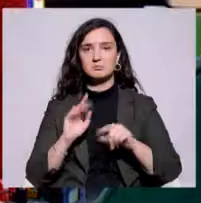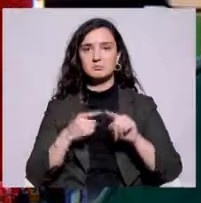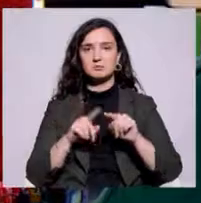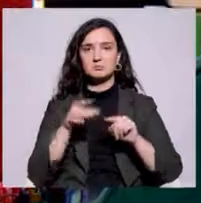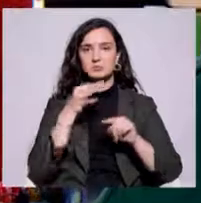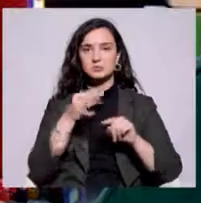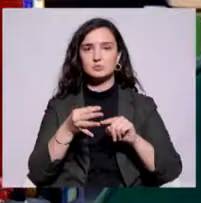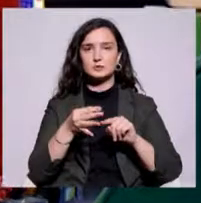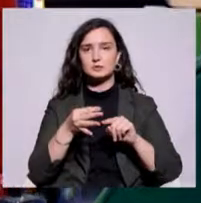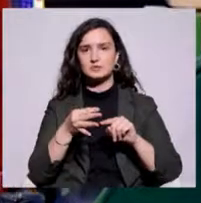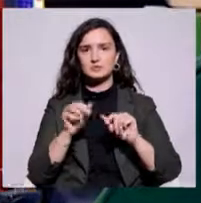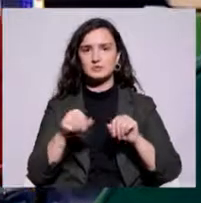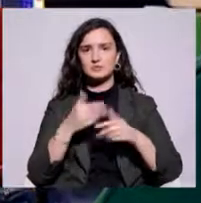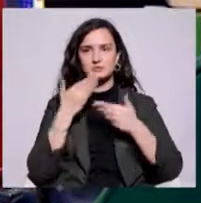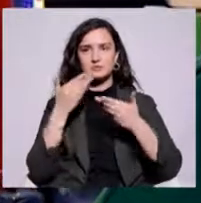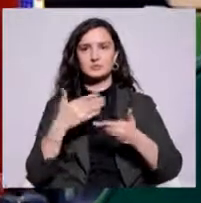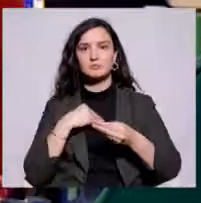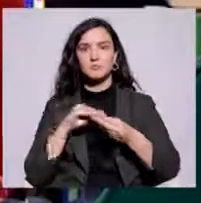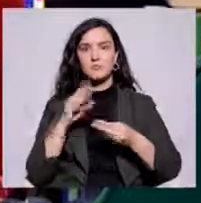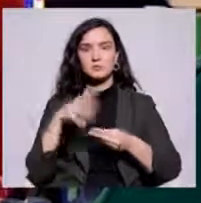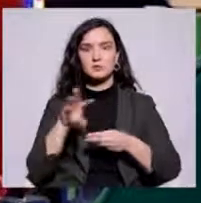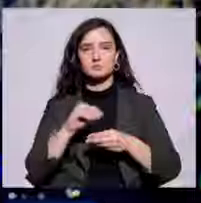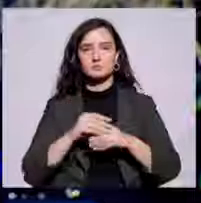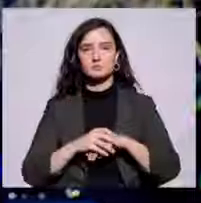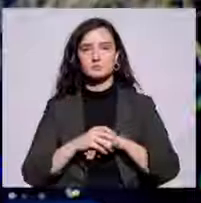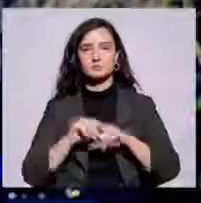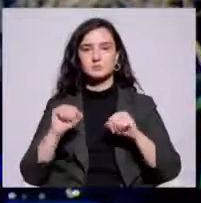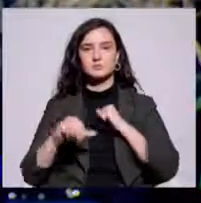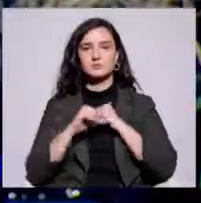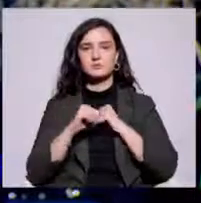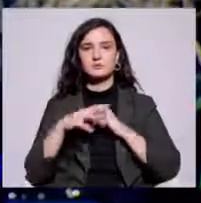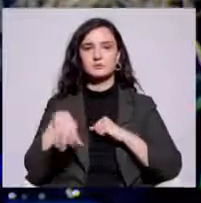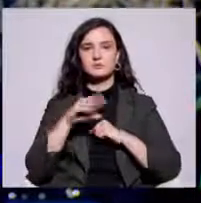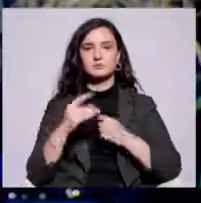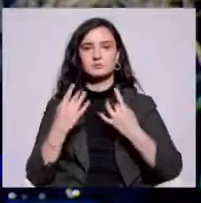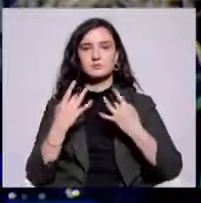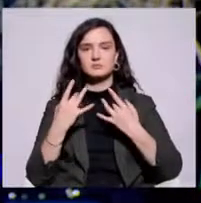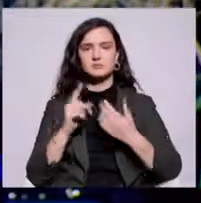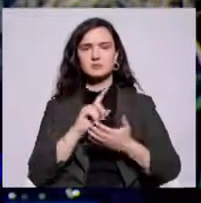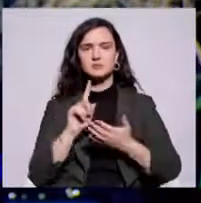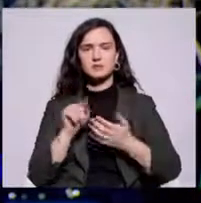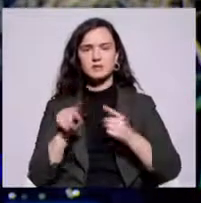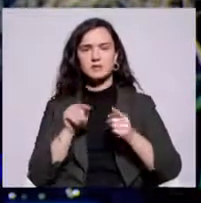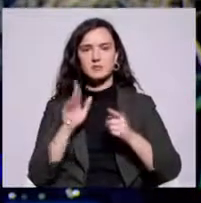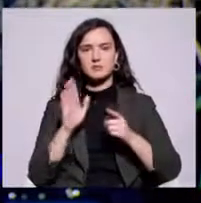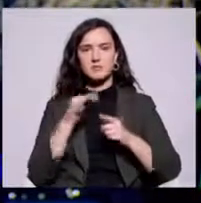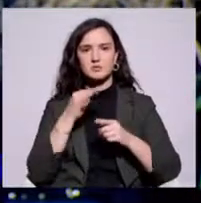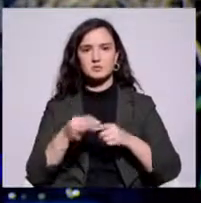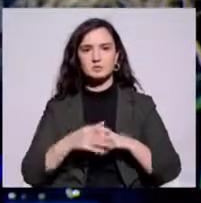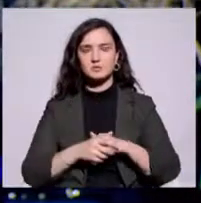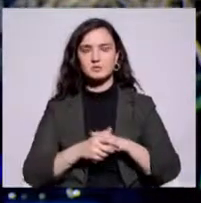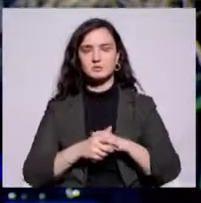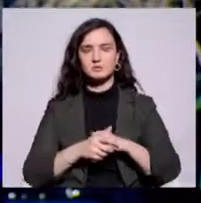this answer. Can we ask our friends? Yes. Can you help me and tell me which one will be the